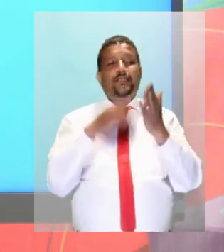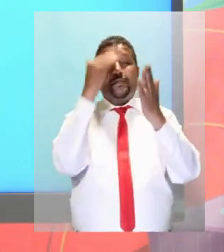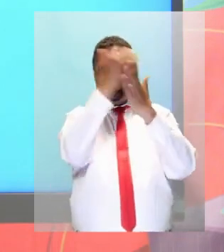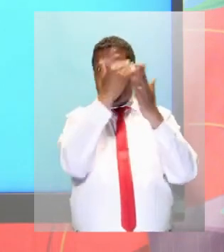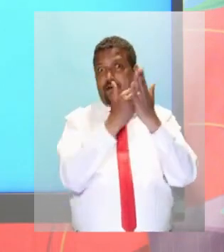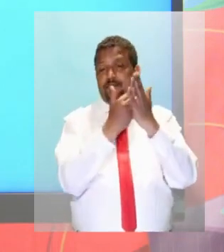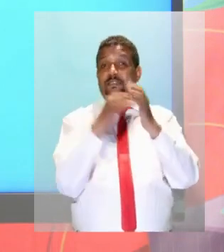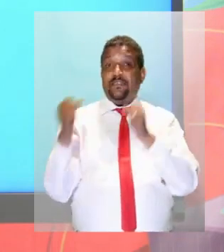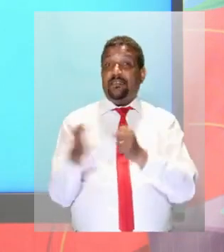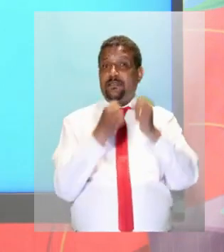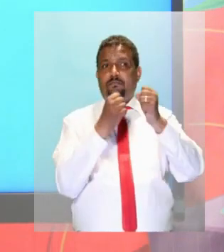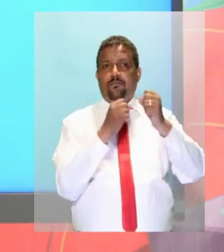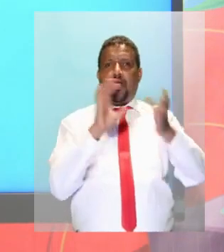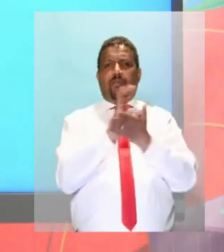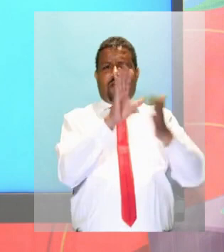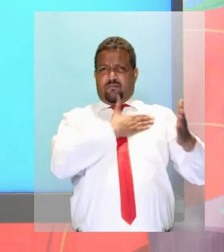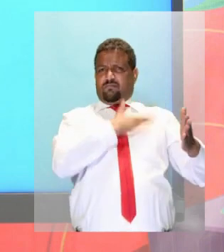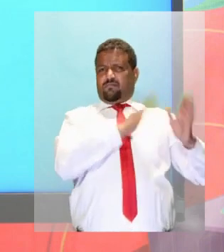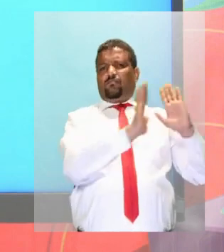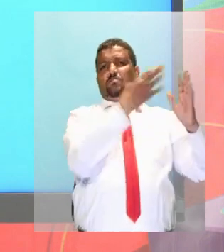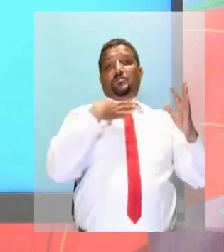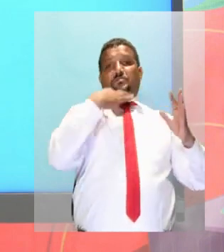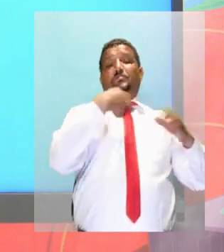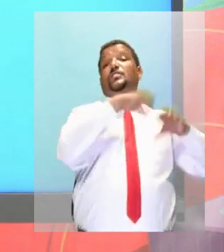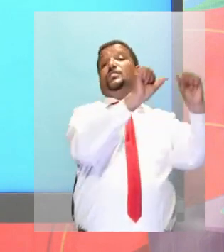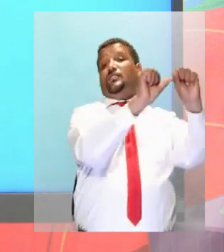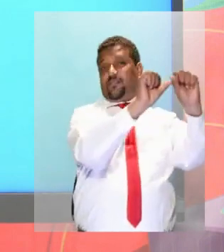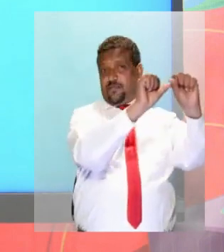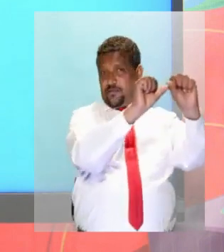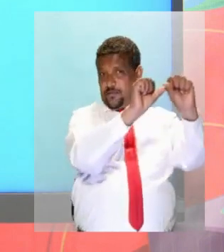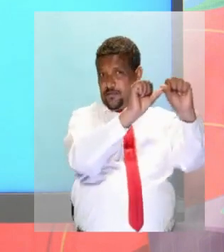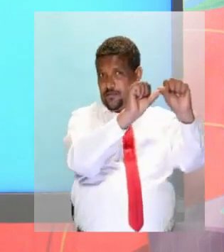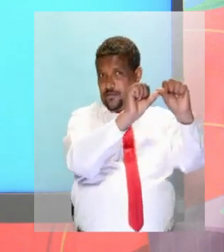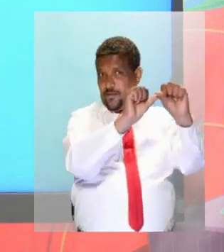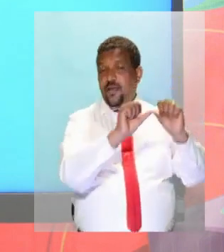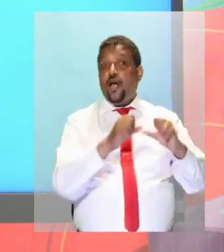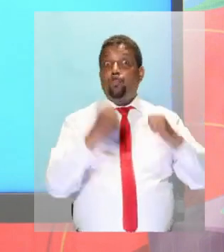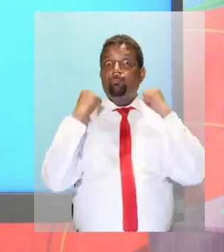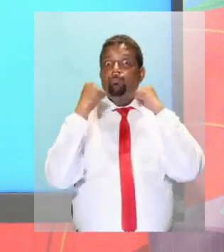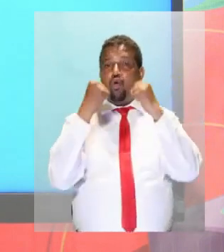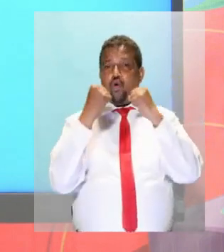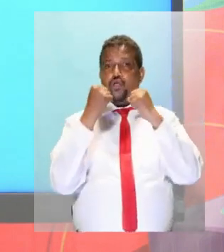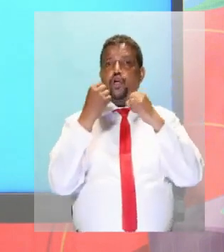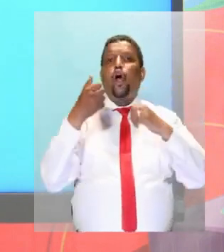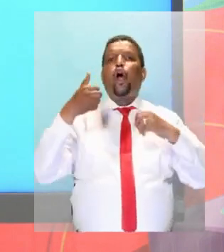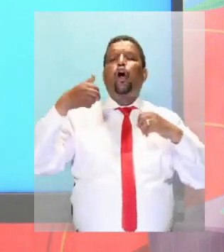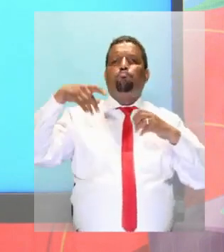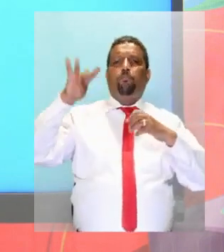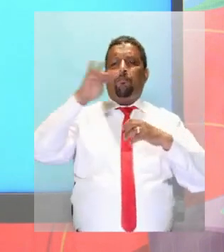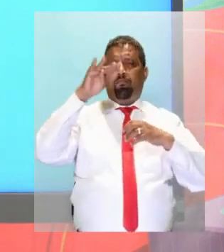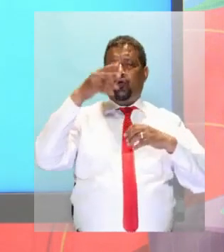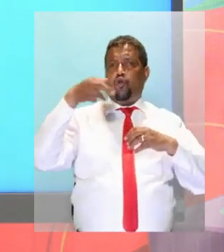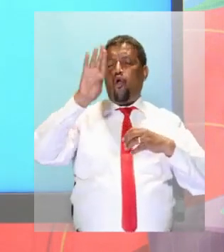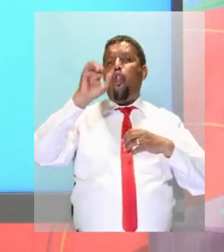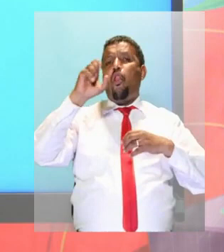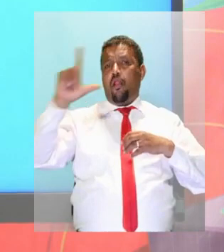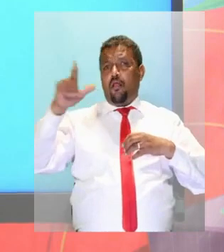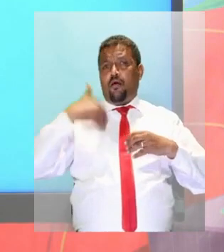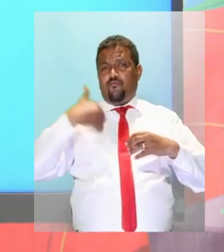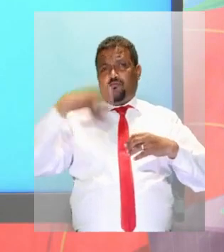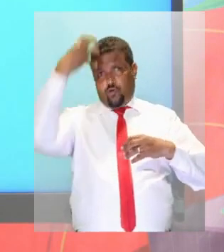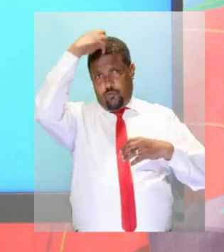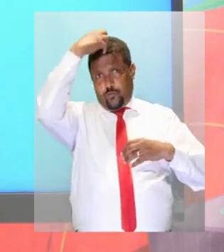planning system under the capitalist economic system. There is strong role of government in socialist economic